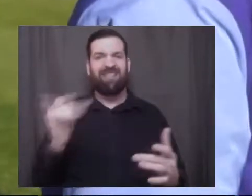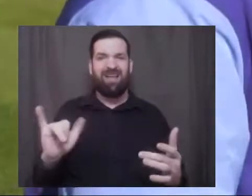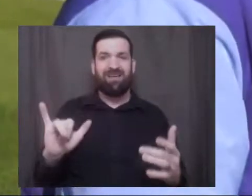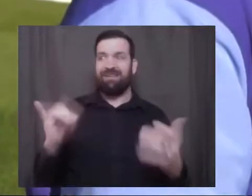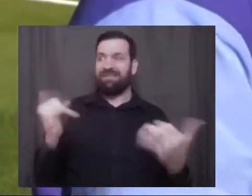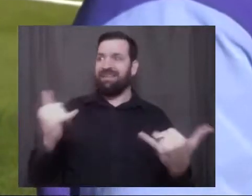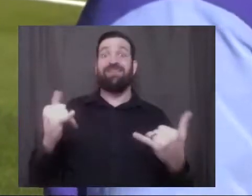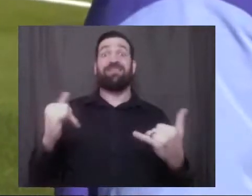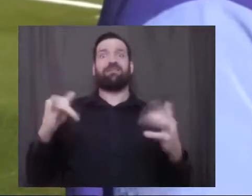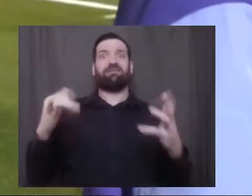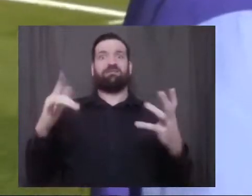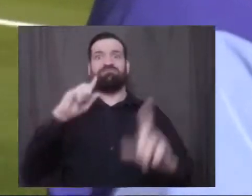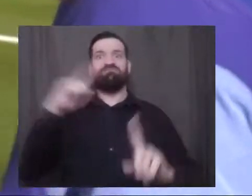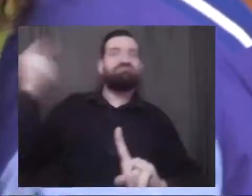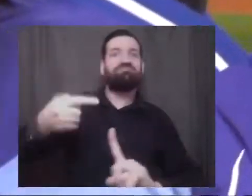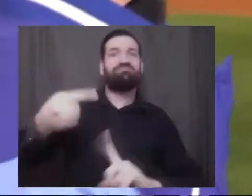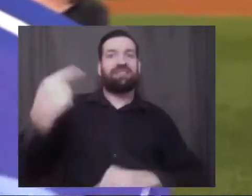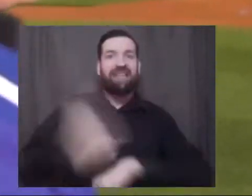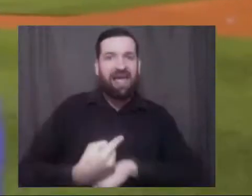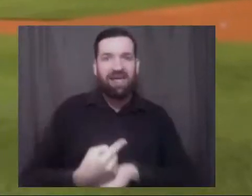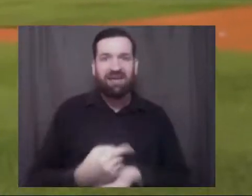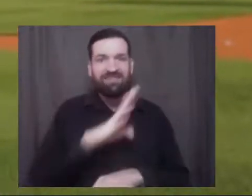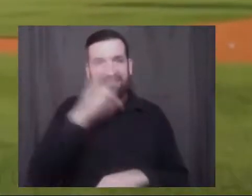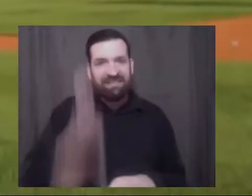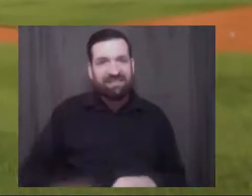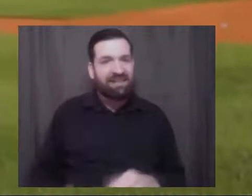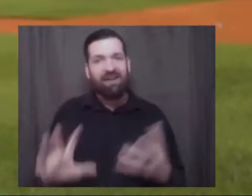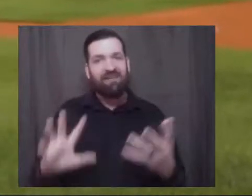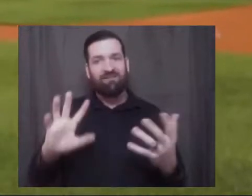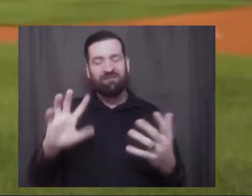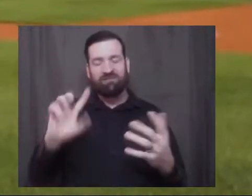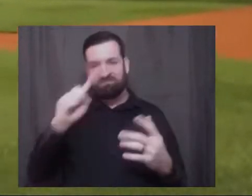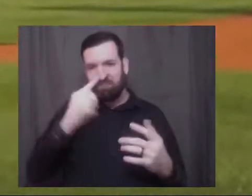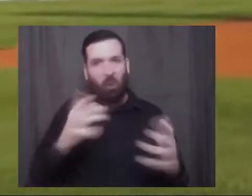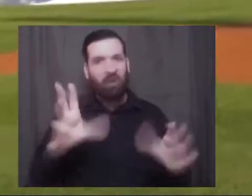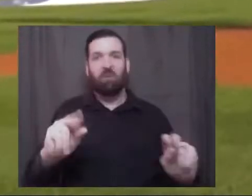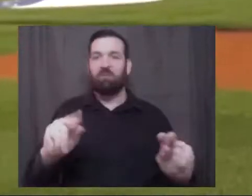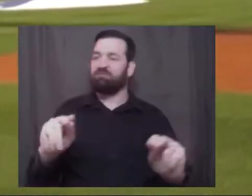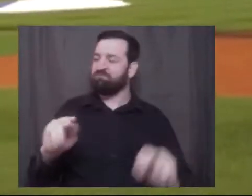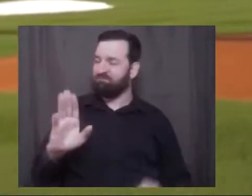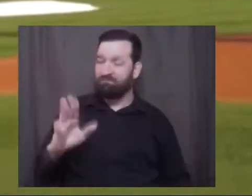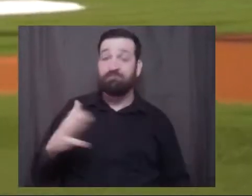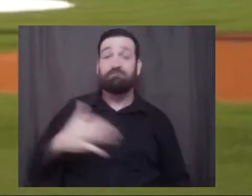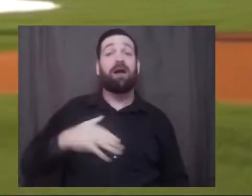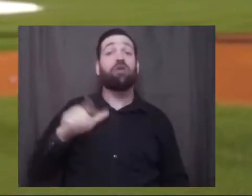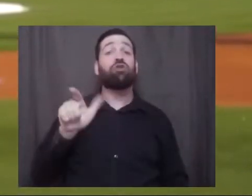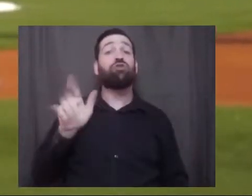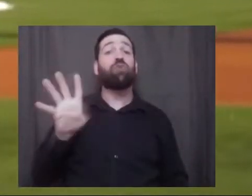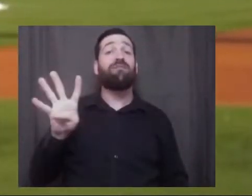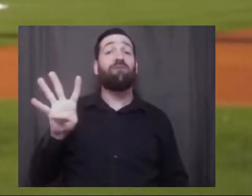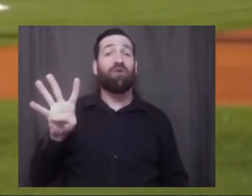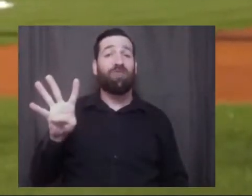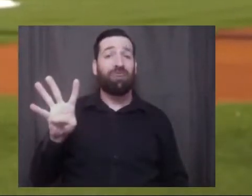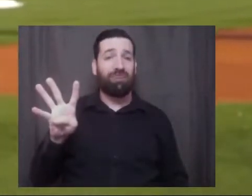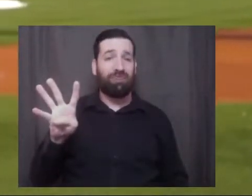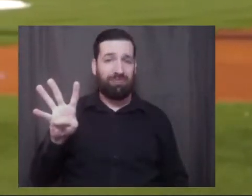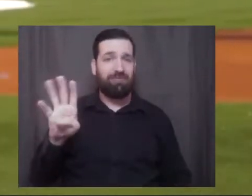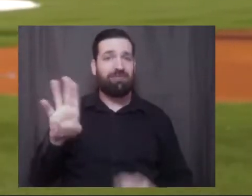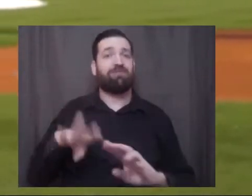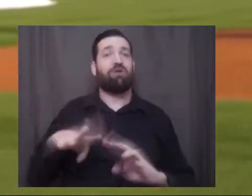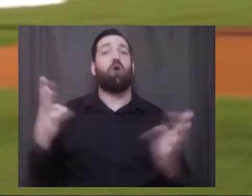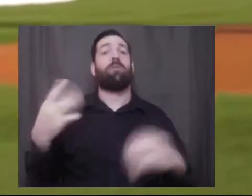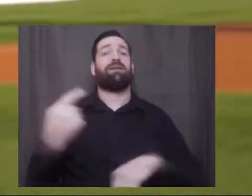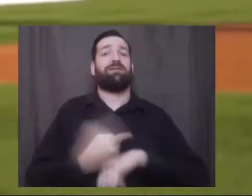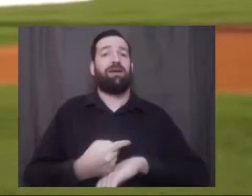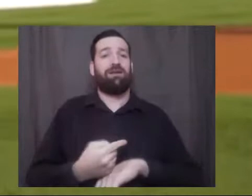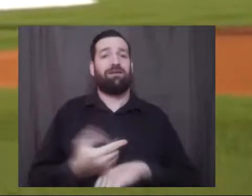every year. It never gets old, right? Today is the day. It never gets old. This is my 24th opening day as a member of